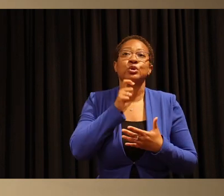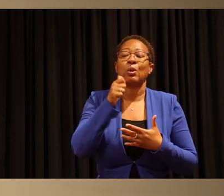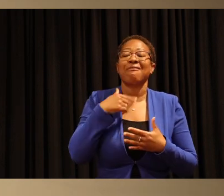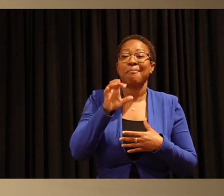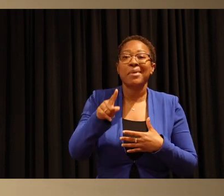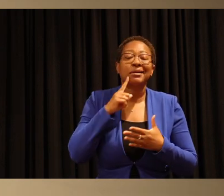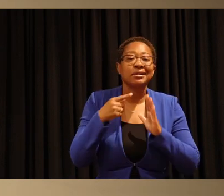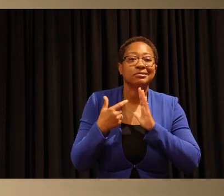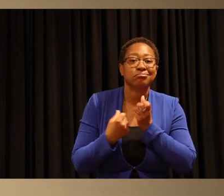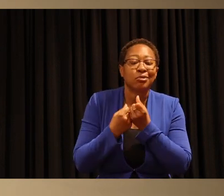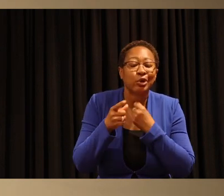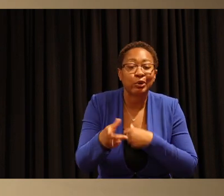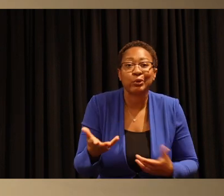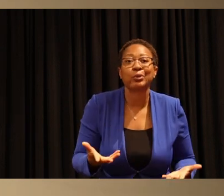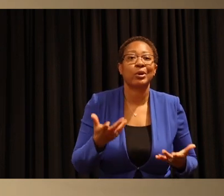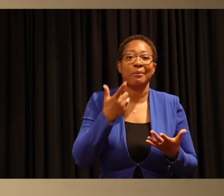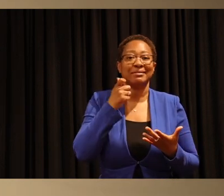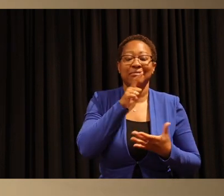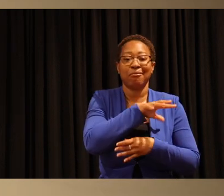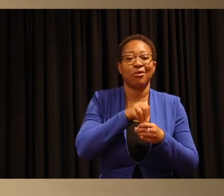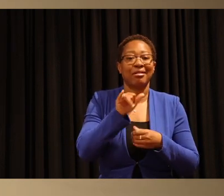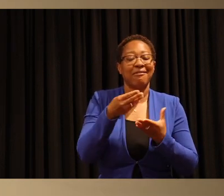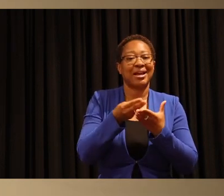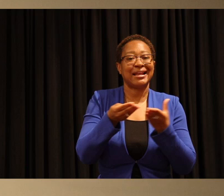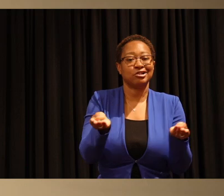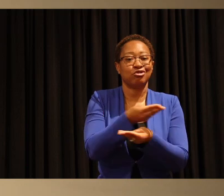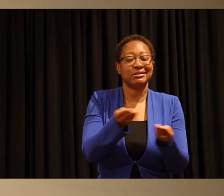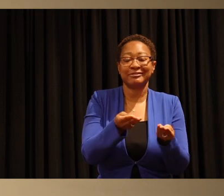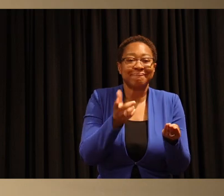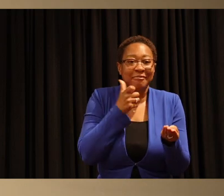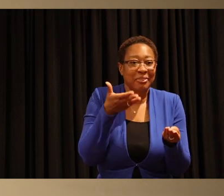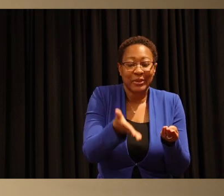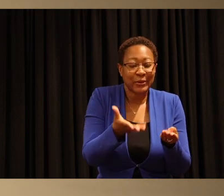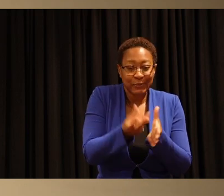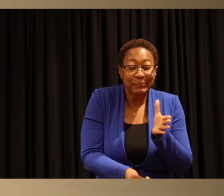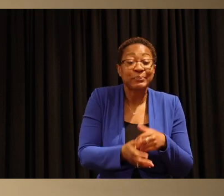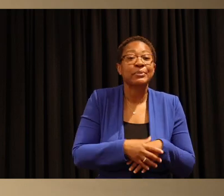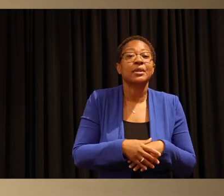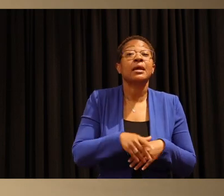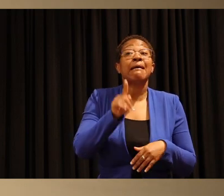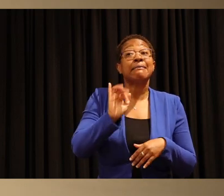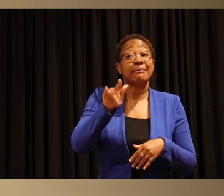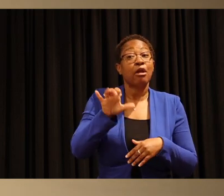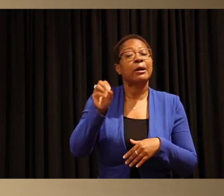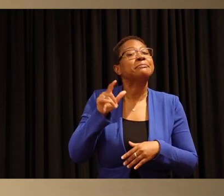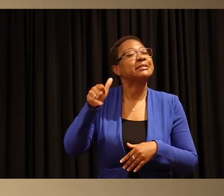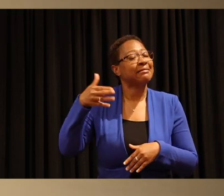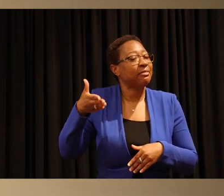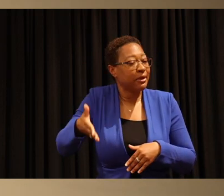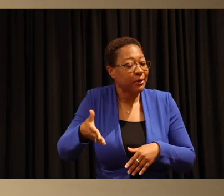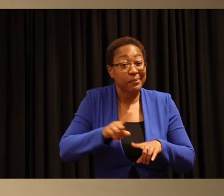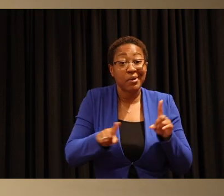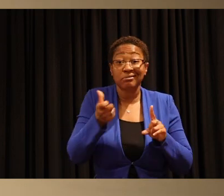bank in there because they're not part of that financing transaction. You will have a title company,